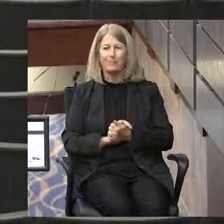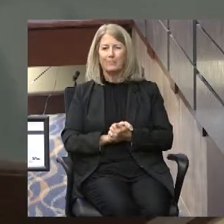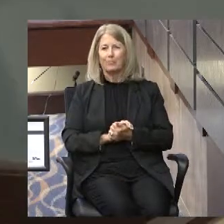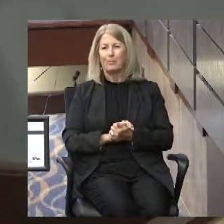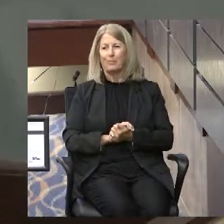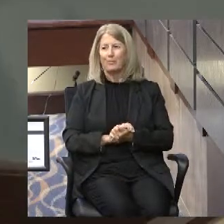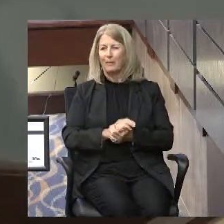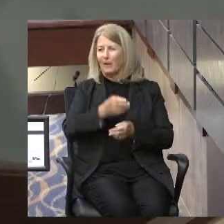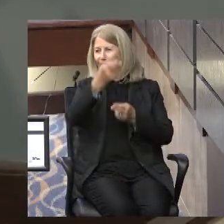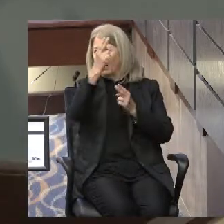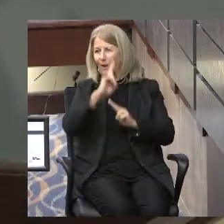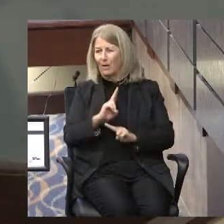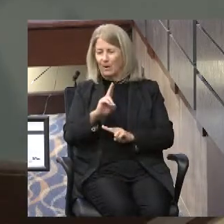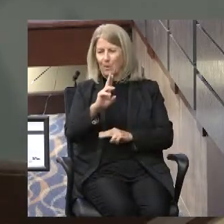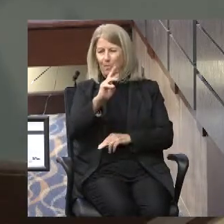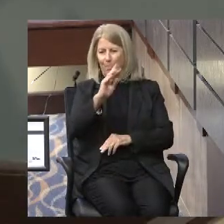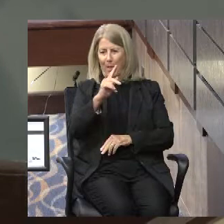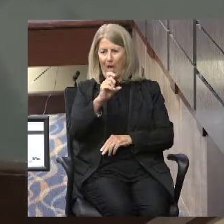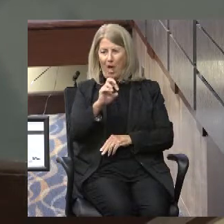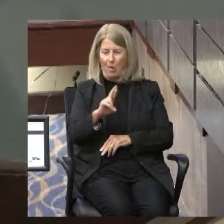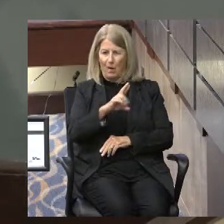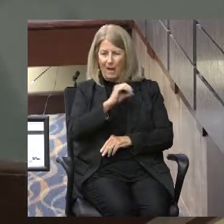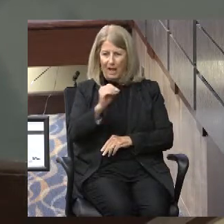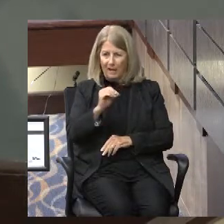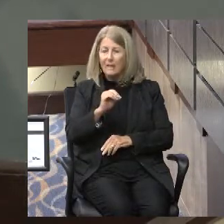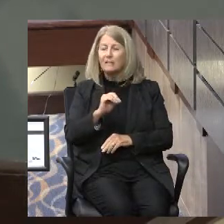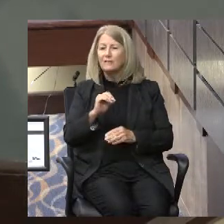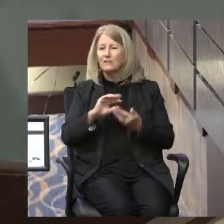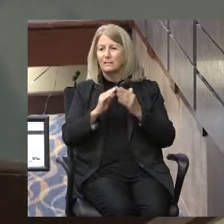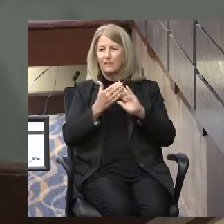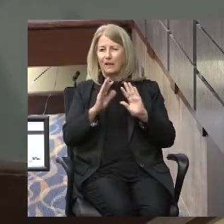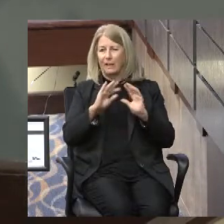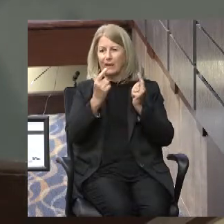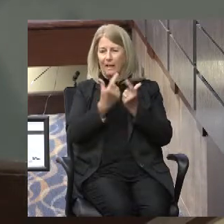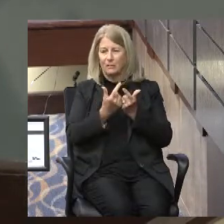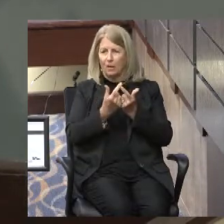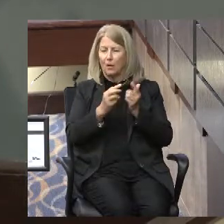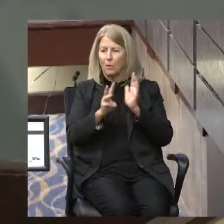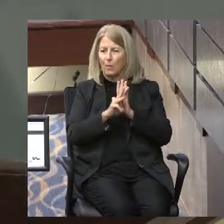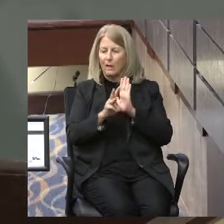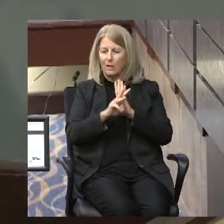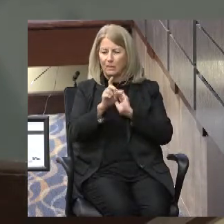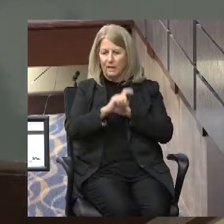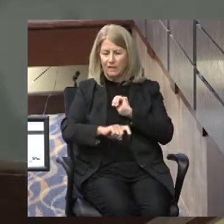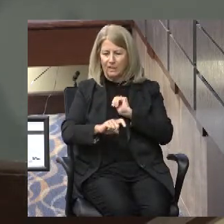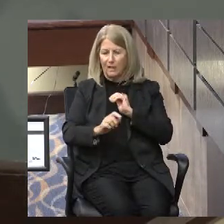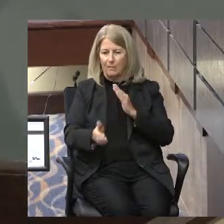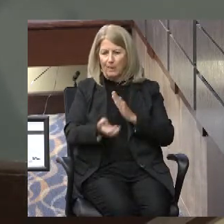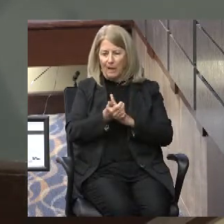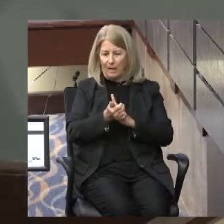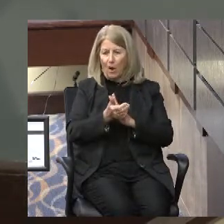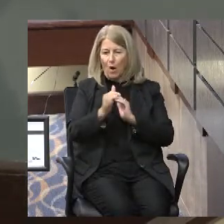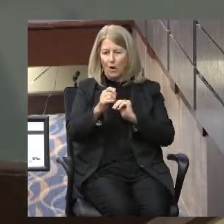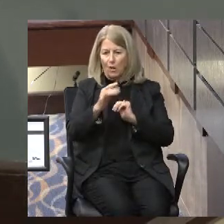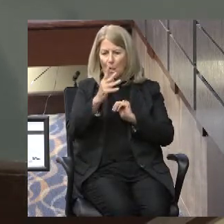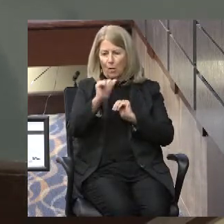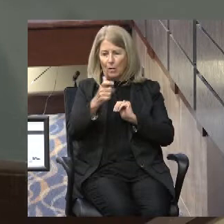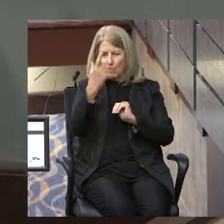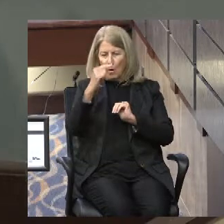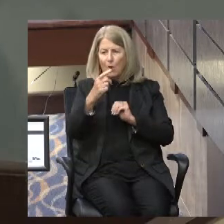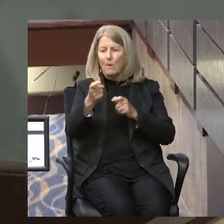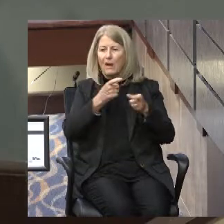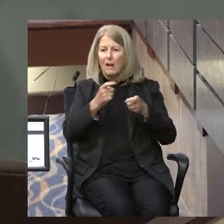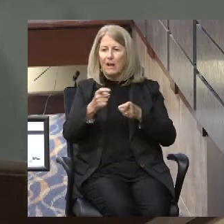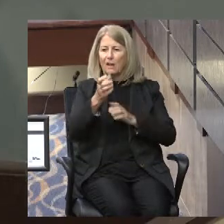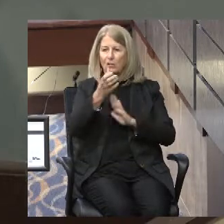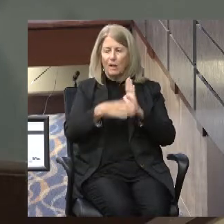Members of the council, this is a public hearing to consider an ordinance of the City of Waco, Texas, amending Article 4, District Regulations in Chapter